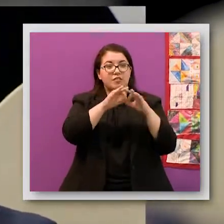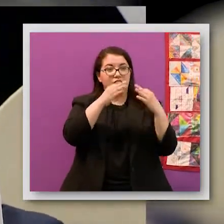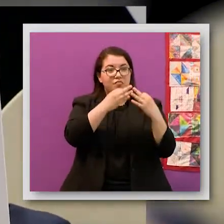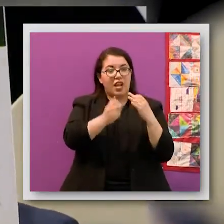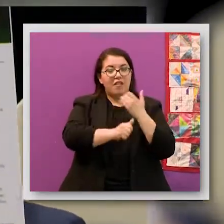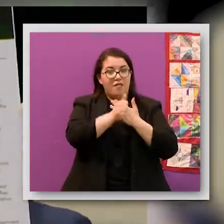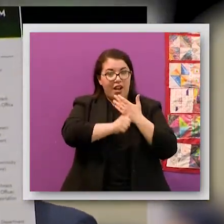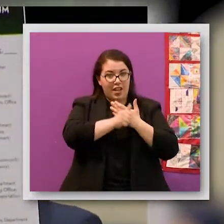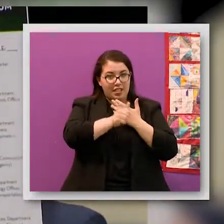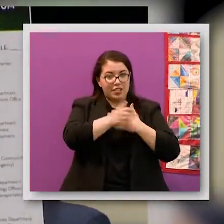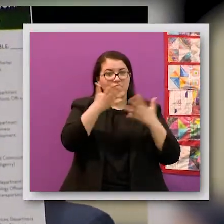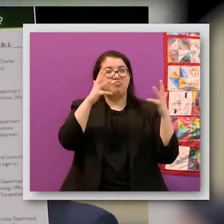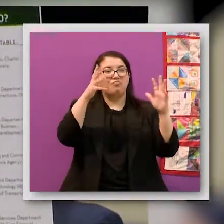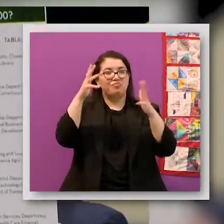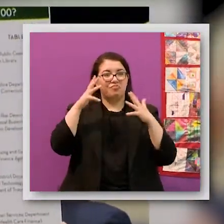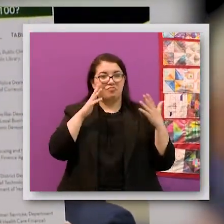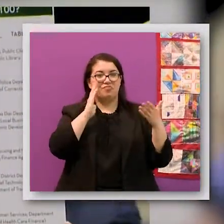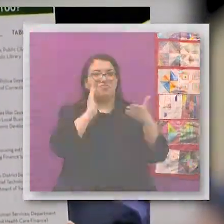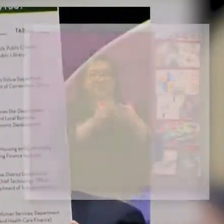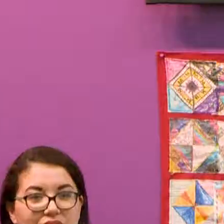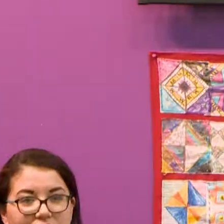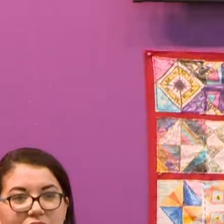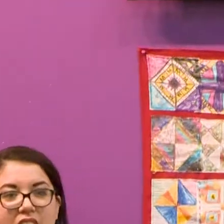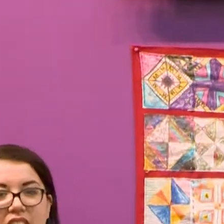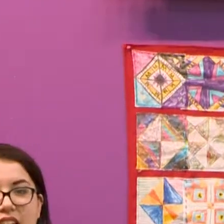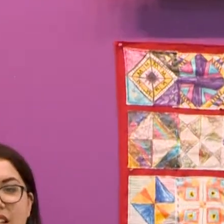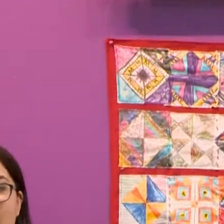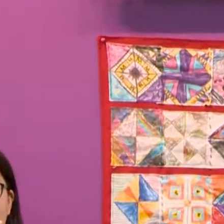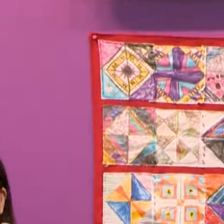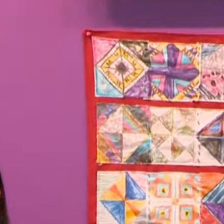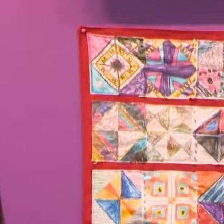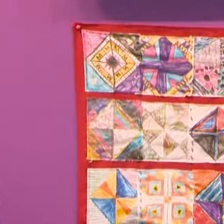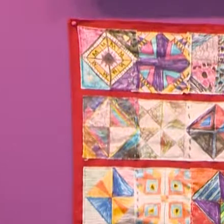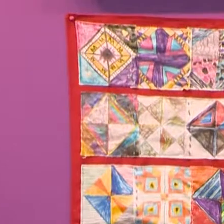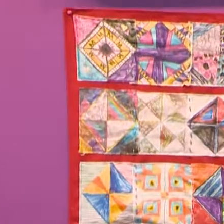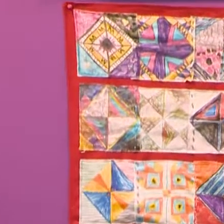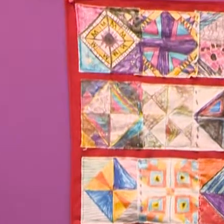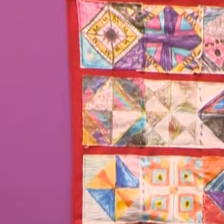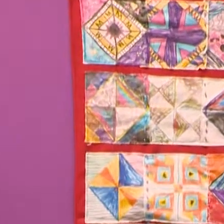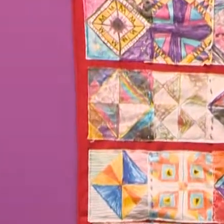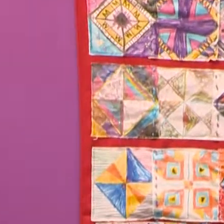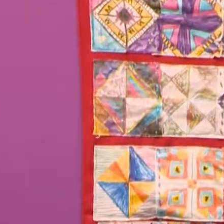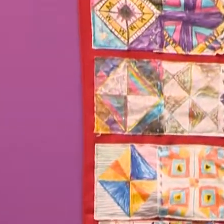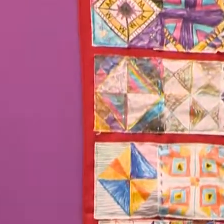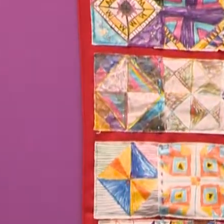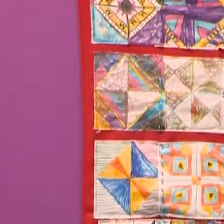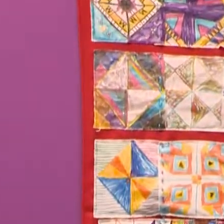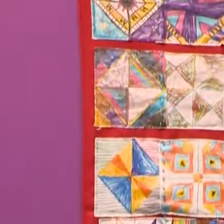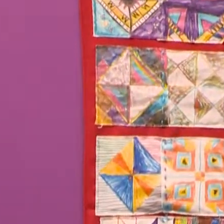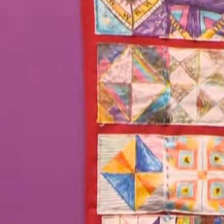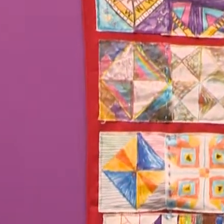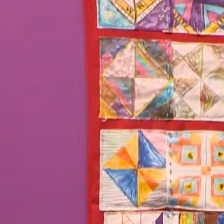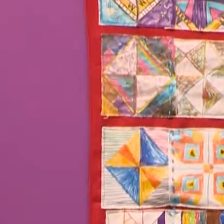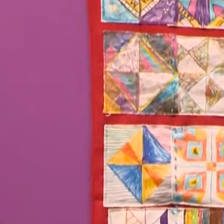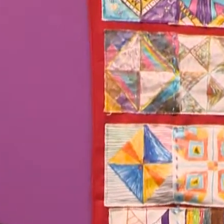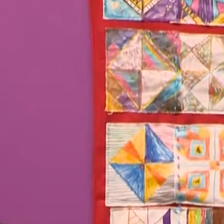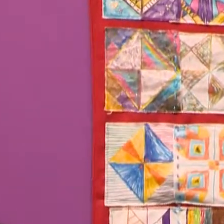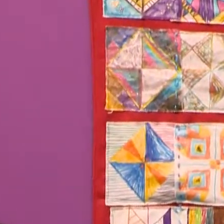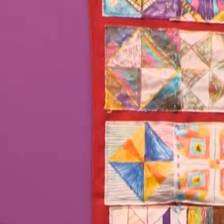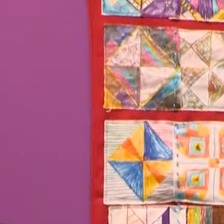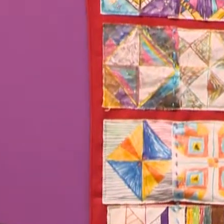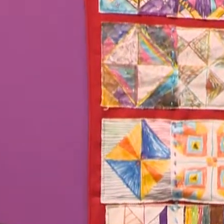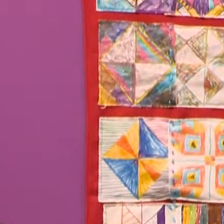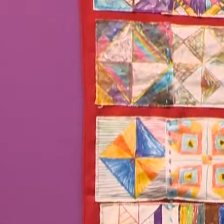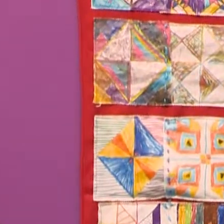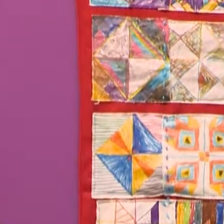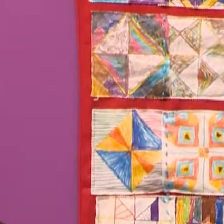Yay for Team DC, CADV. So we allocated most of our funds. This is in the final